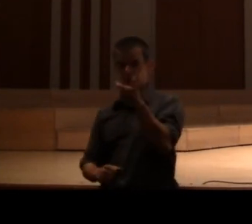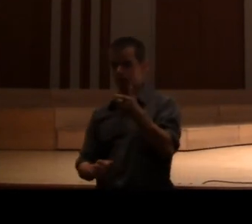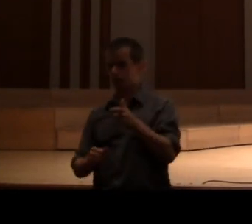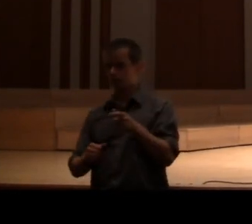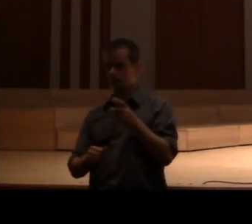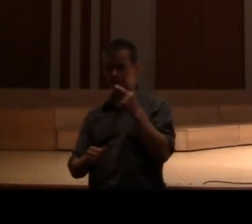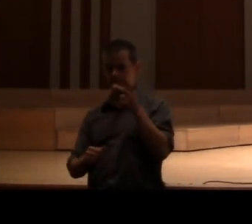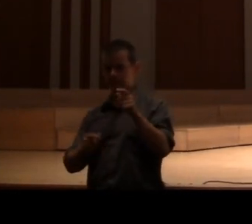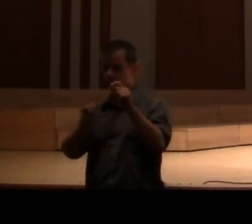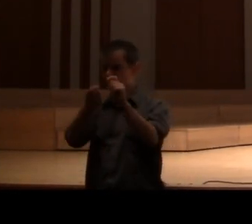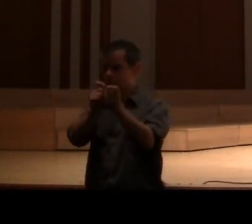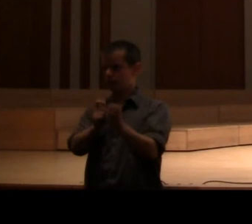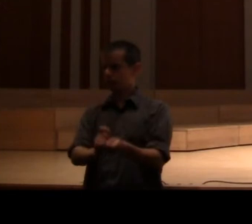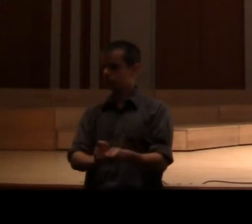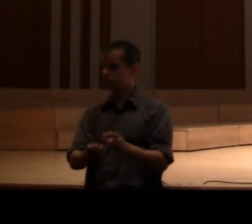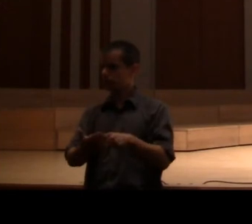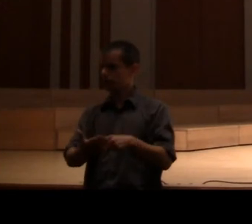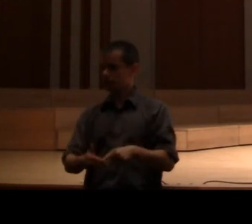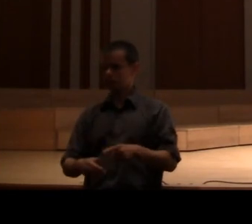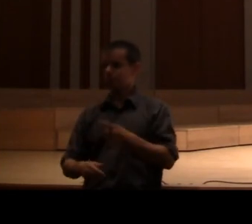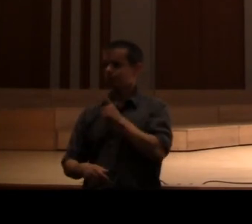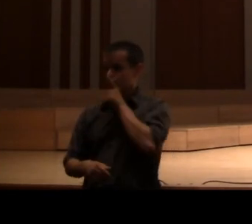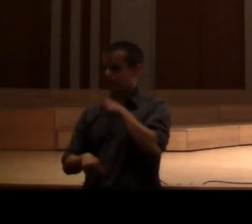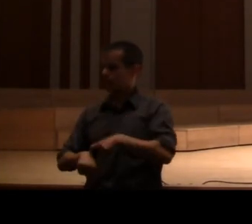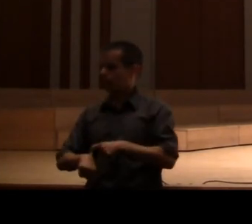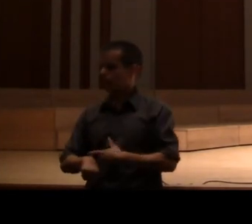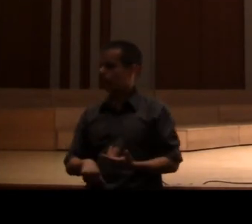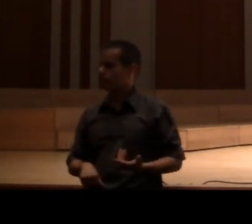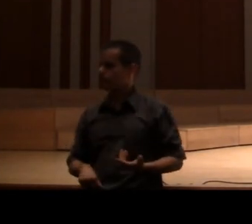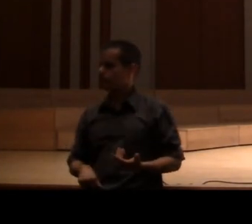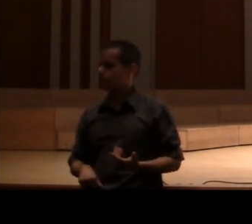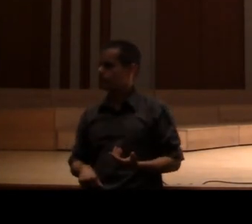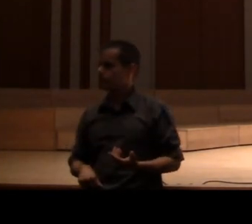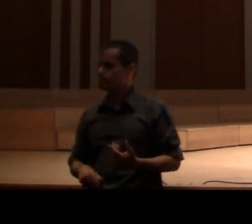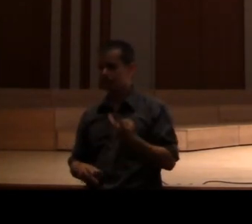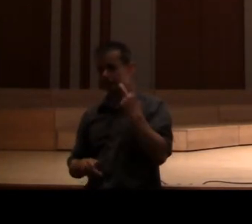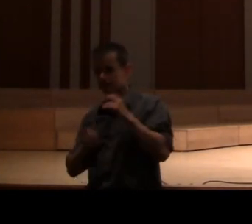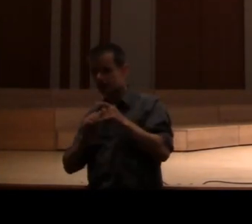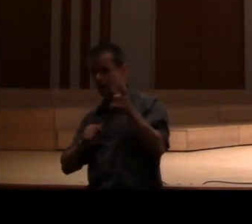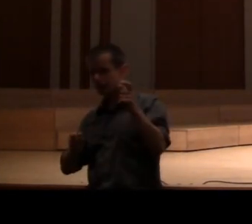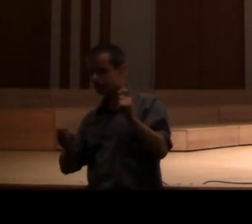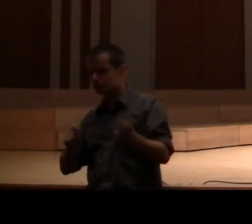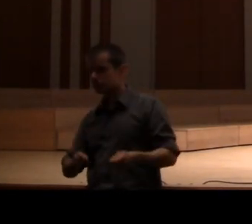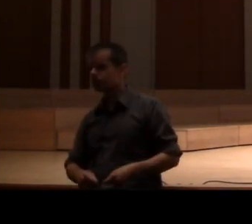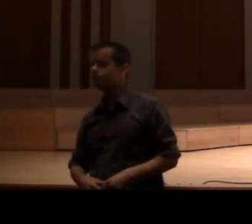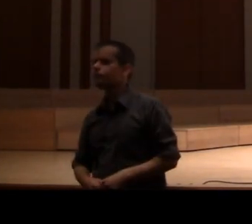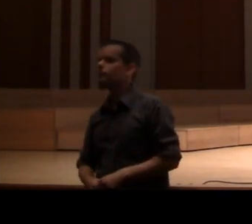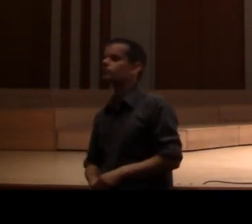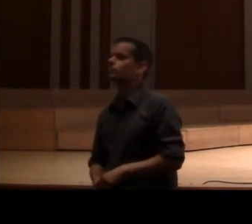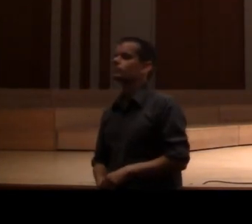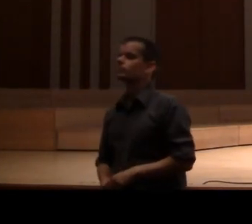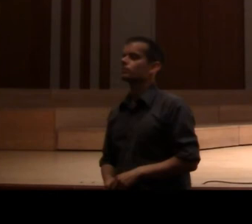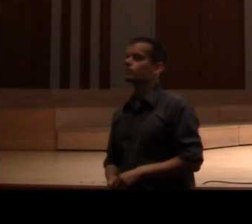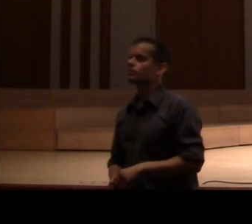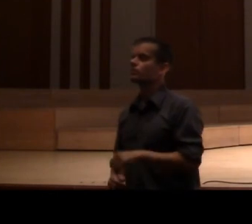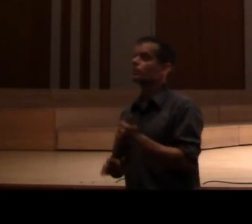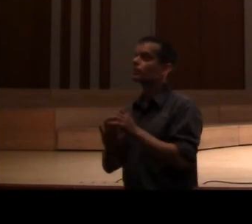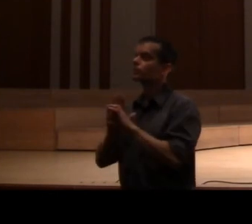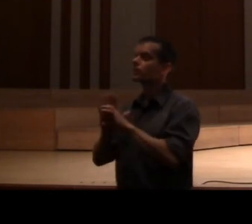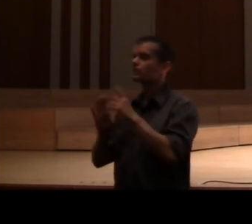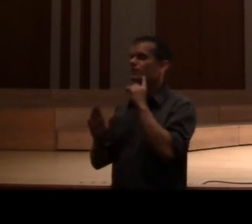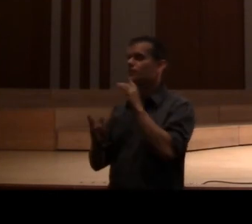time and really learn essentially about the writing process. Now another great example, especially for discussing, I think, a book